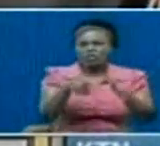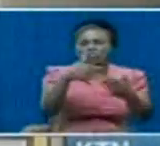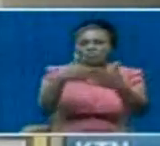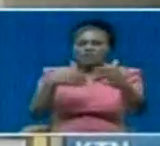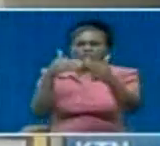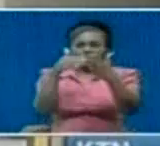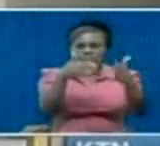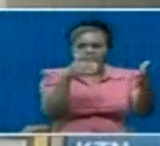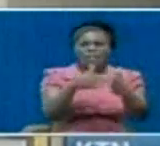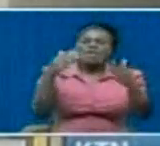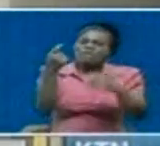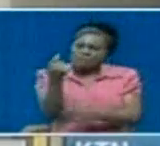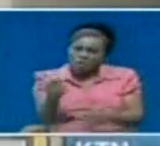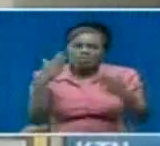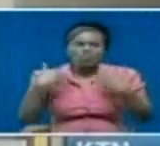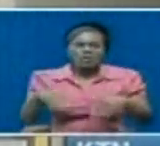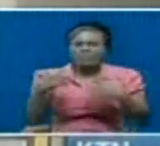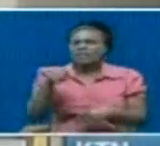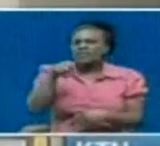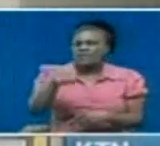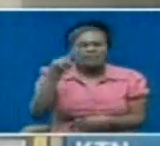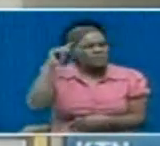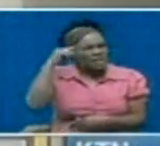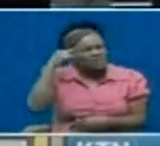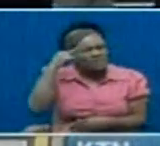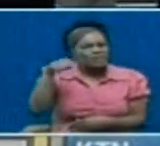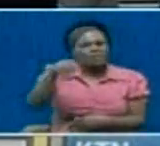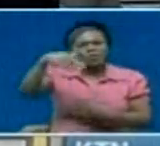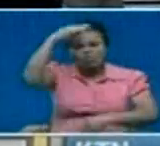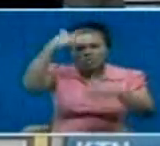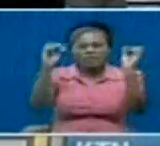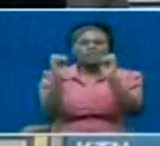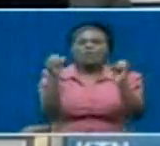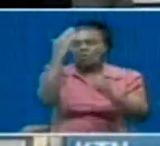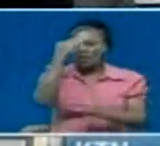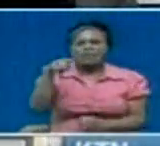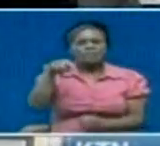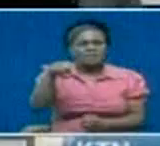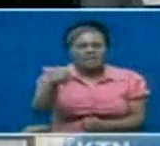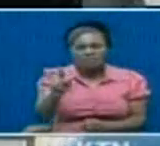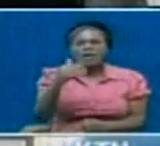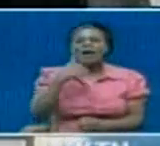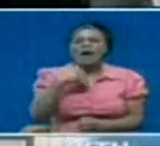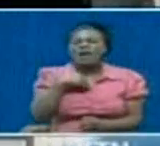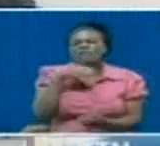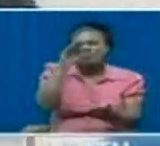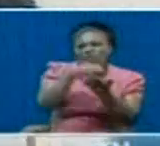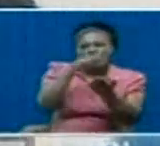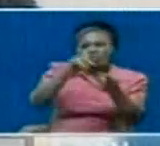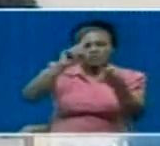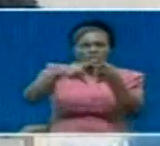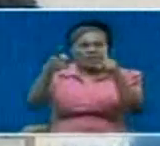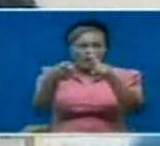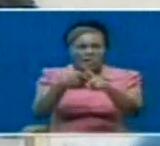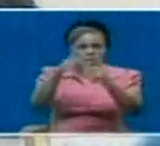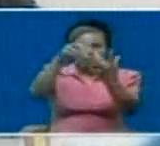the few women who make it through the doors are considered less qualified than their male counterparts because they were supposedly held to a lower standard. Attaching